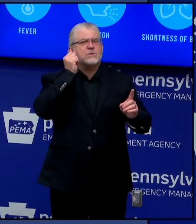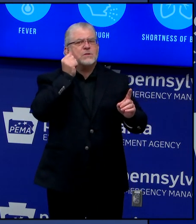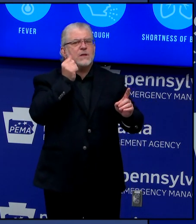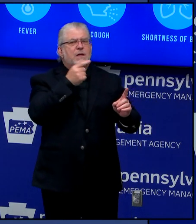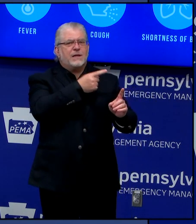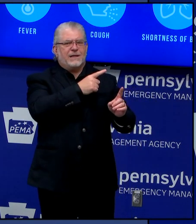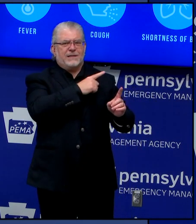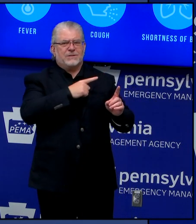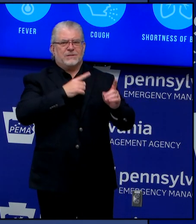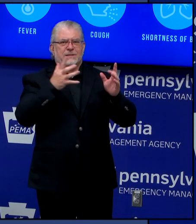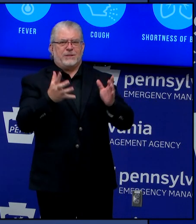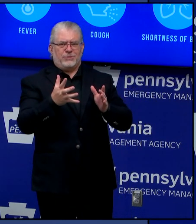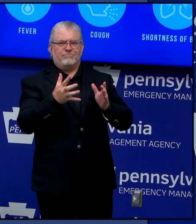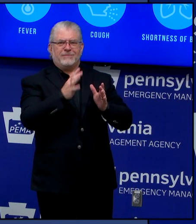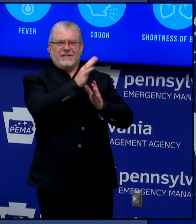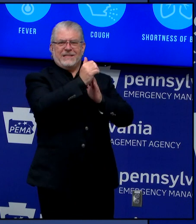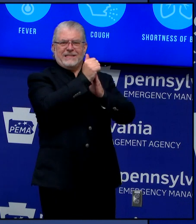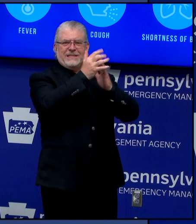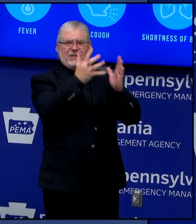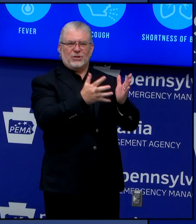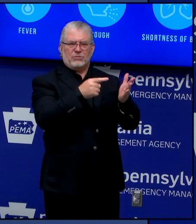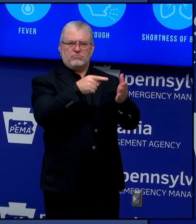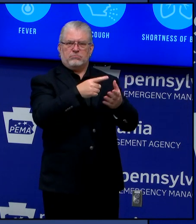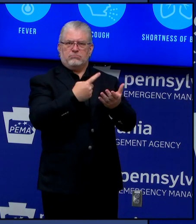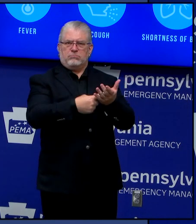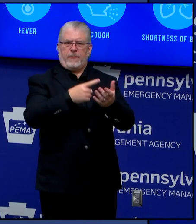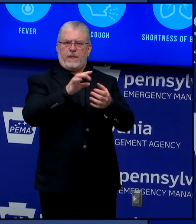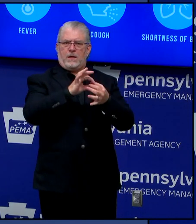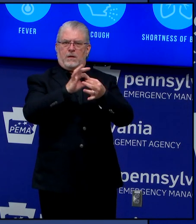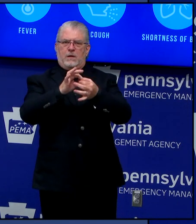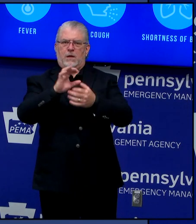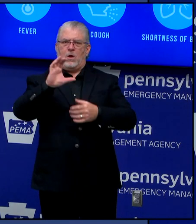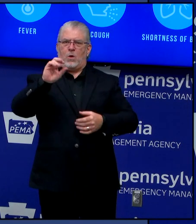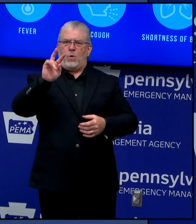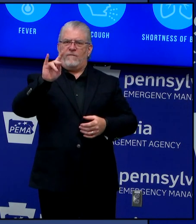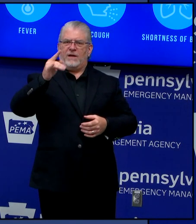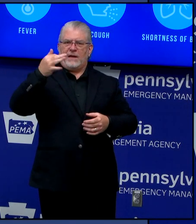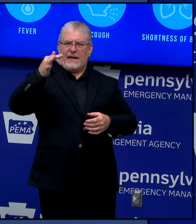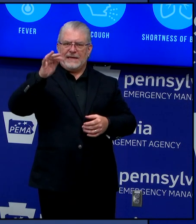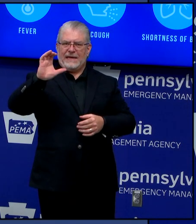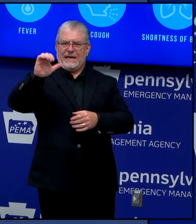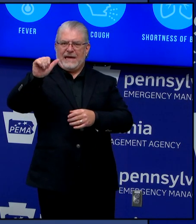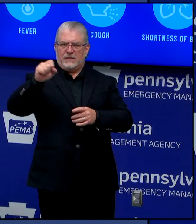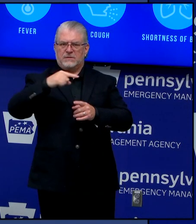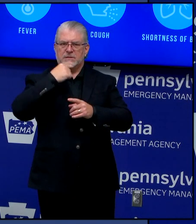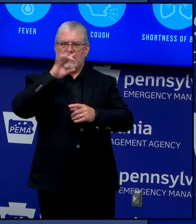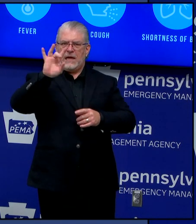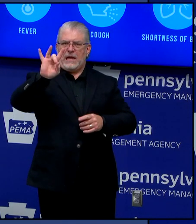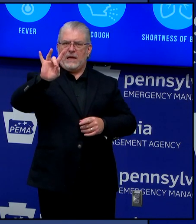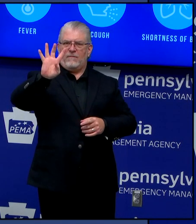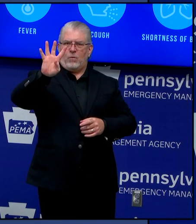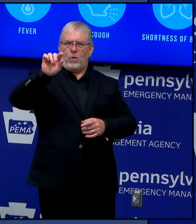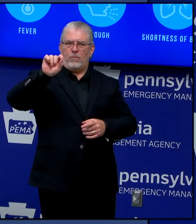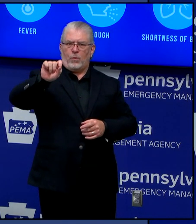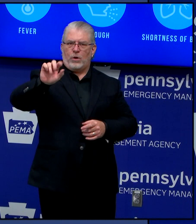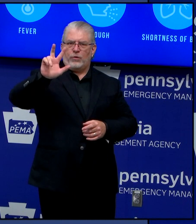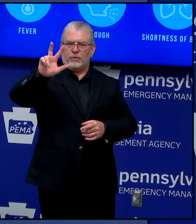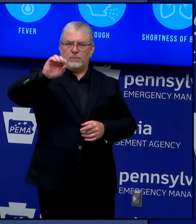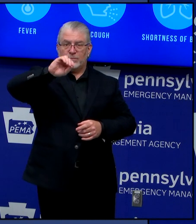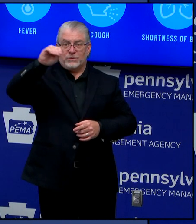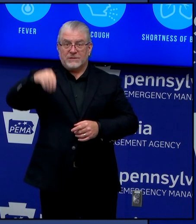including 84.4% of the 3,106 deaths had at least one, and as many as